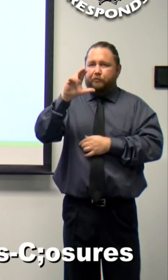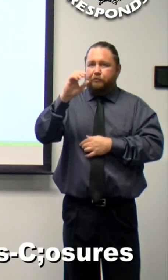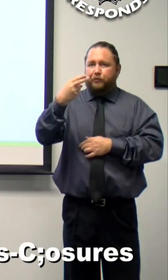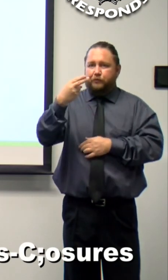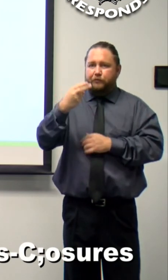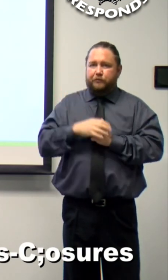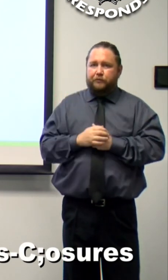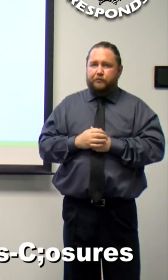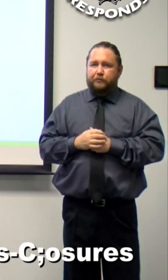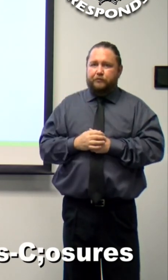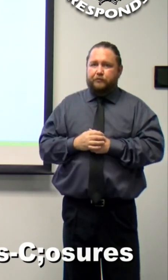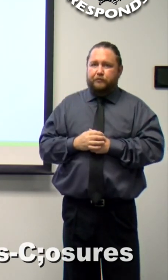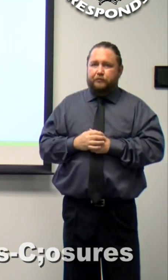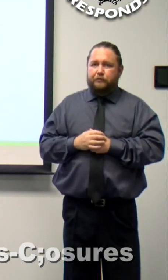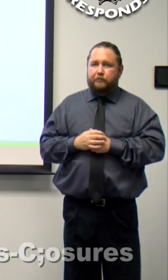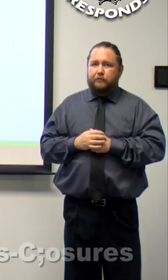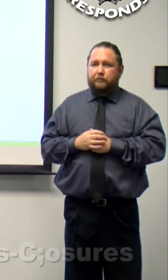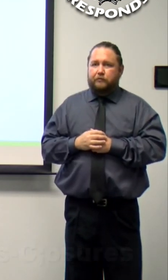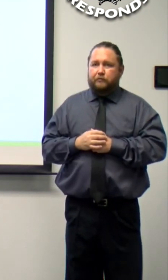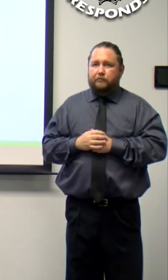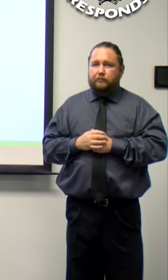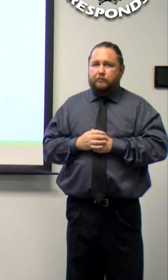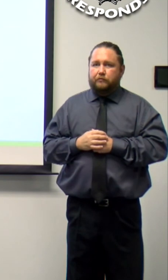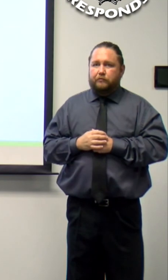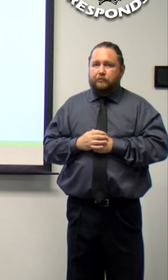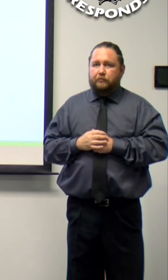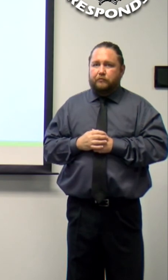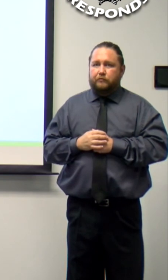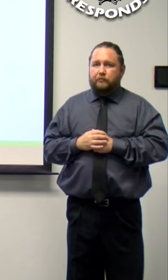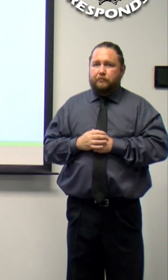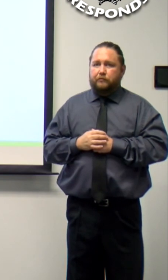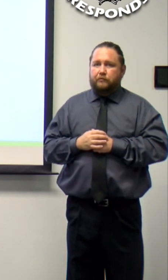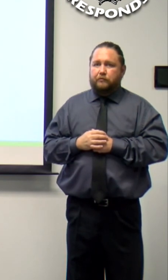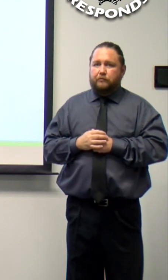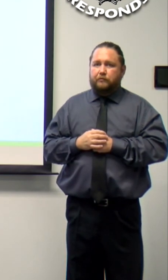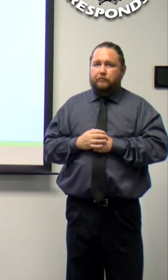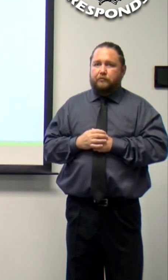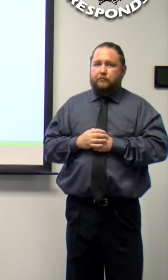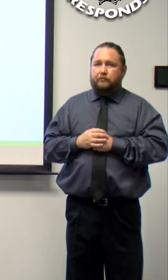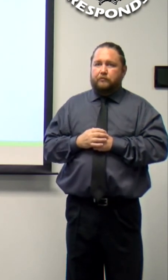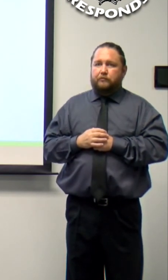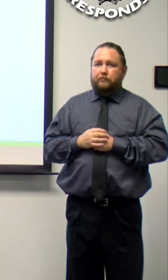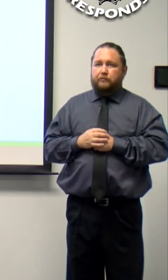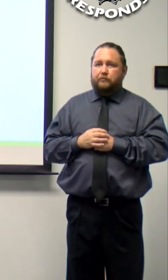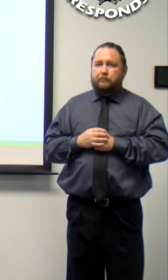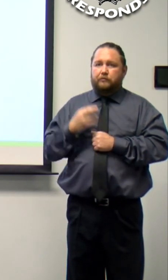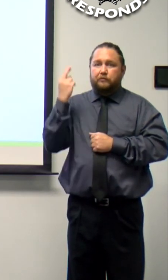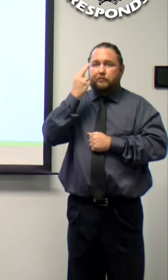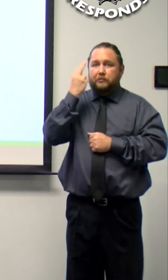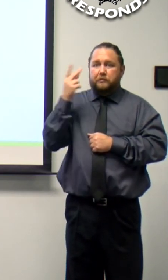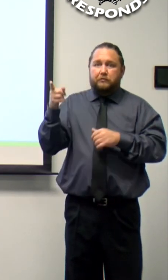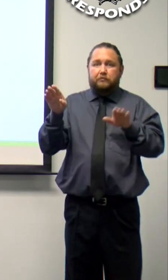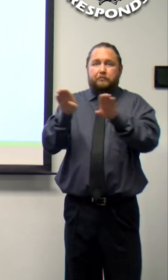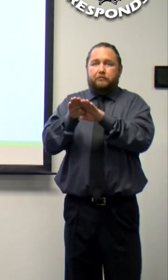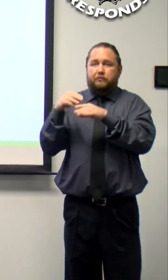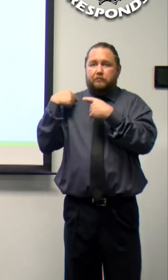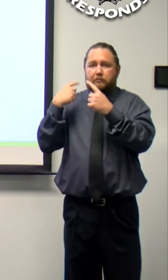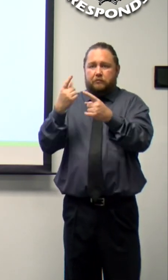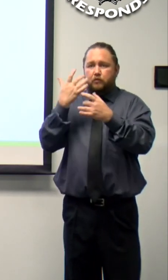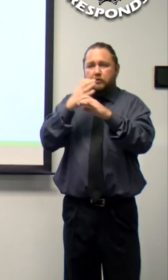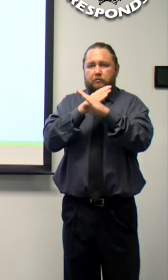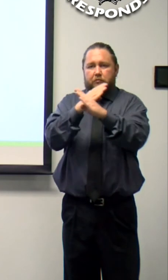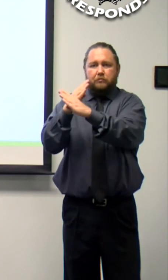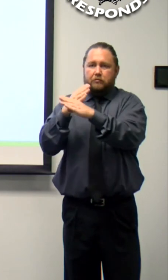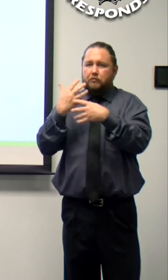any COVID-19 from any city employees to members of the public, and vice versa, from members of the public to